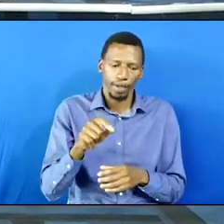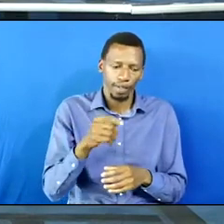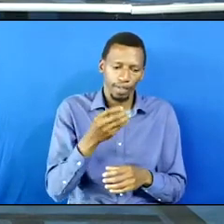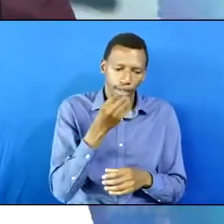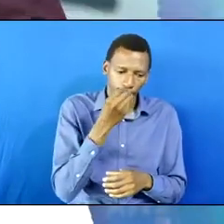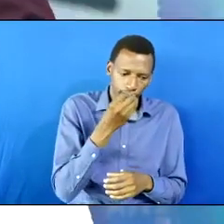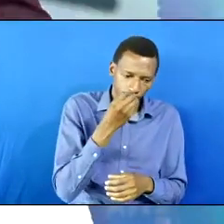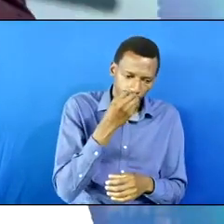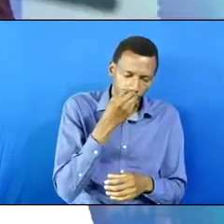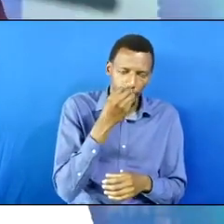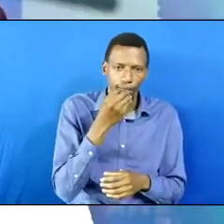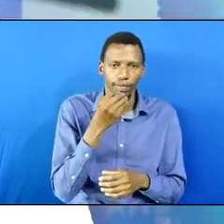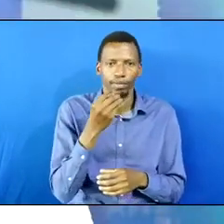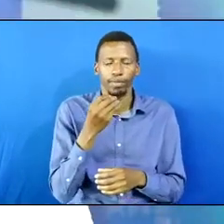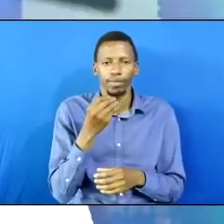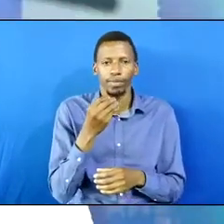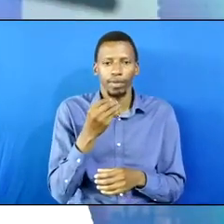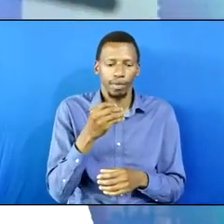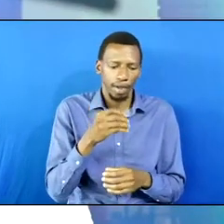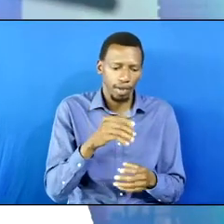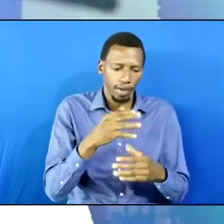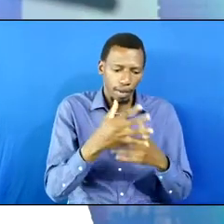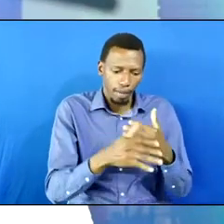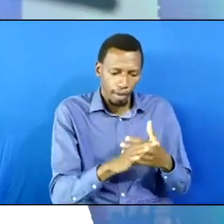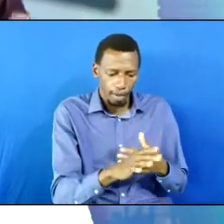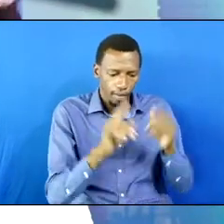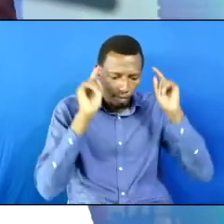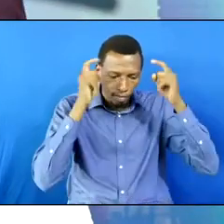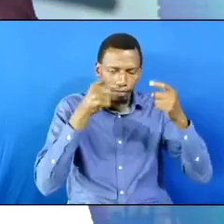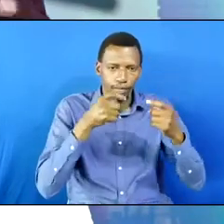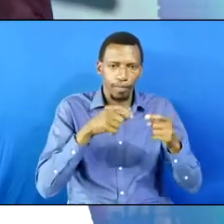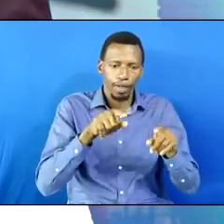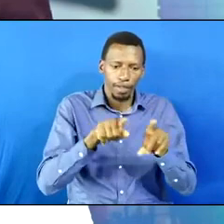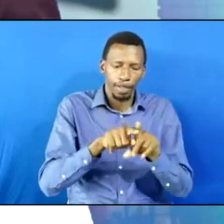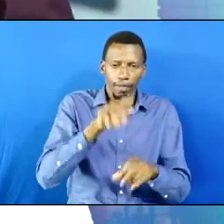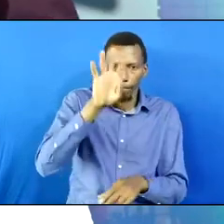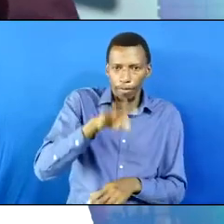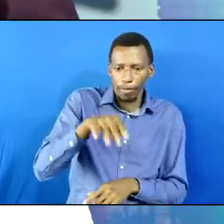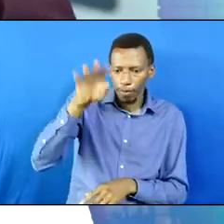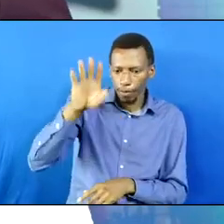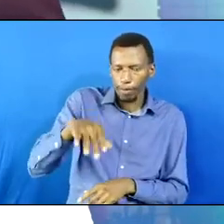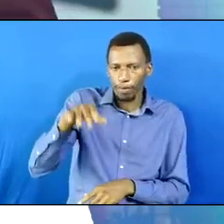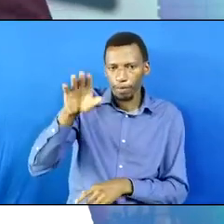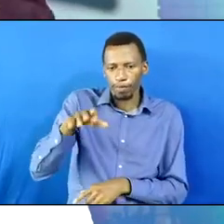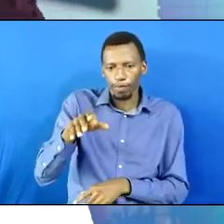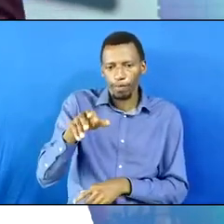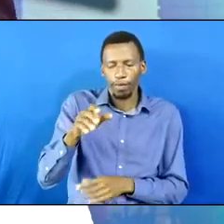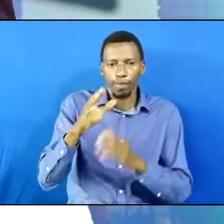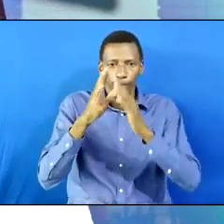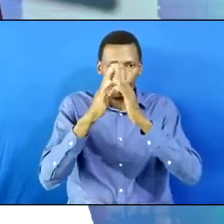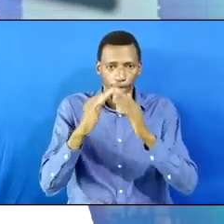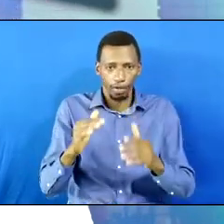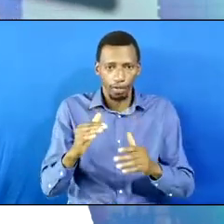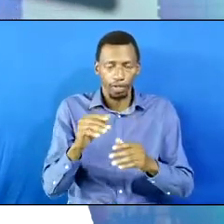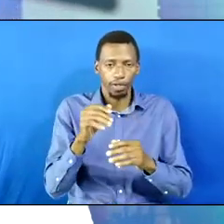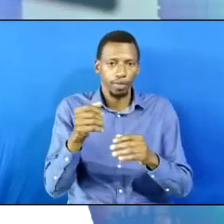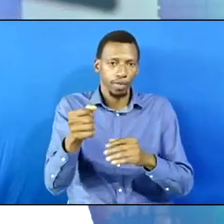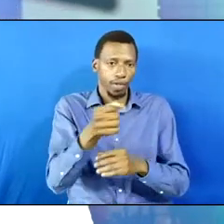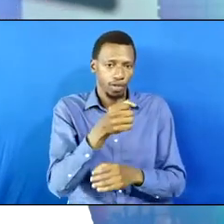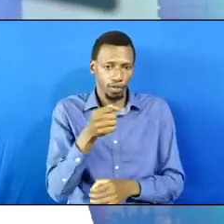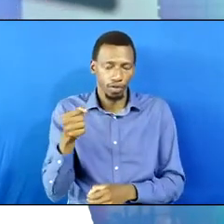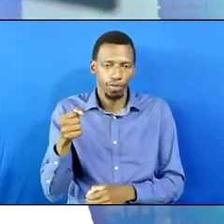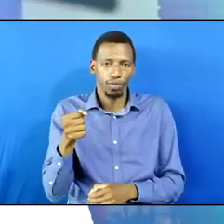the hyssopo, which they used to sprinkle the blood, was the symbol of purification, being thus employed